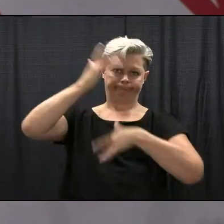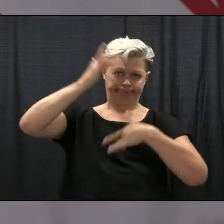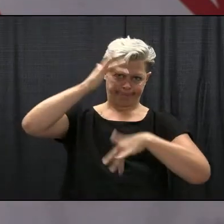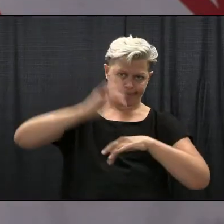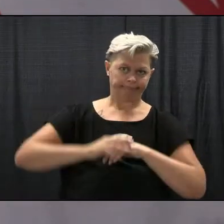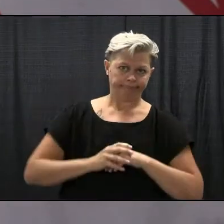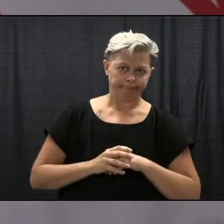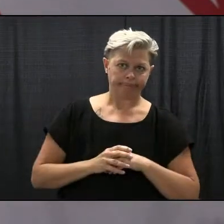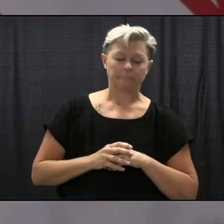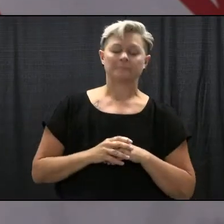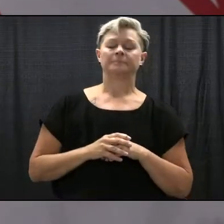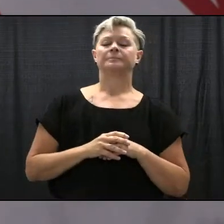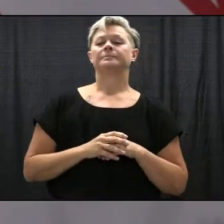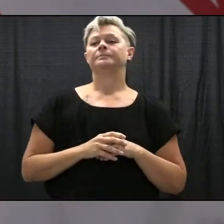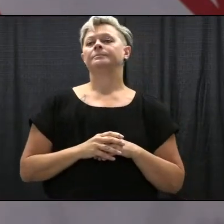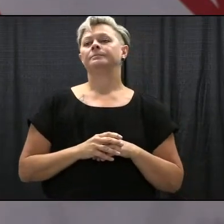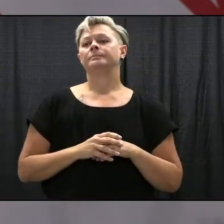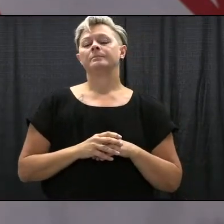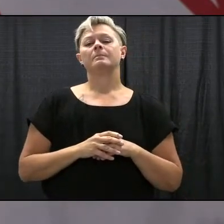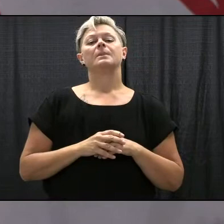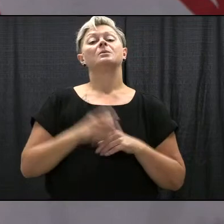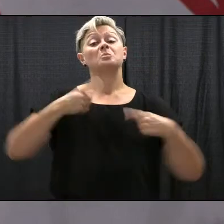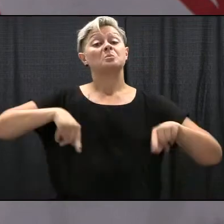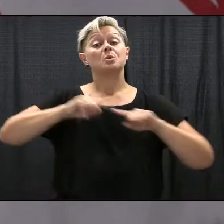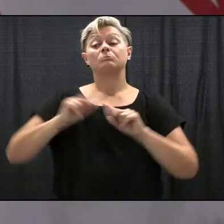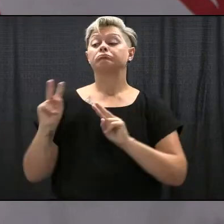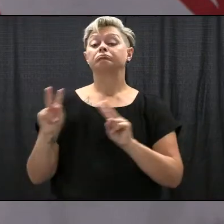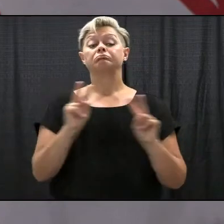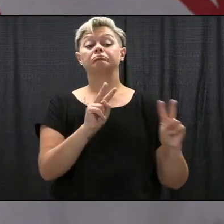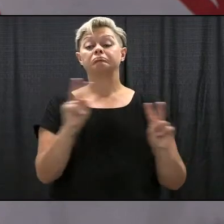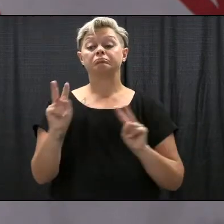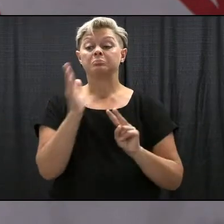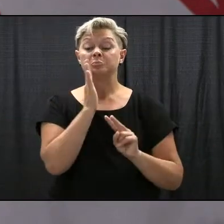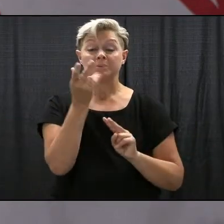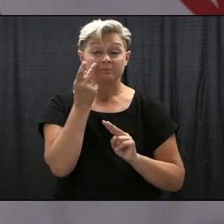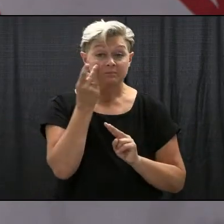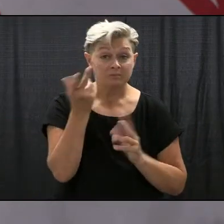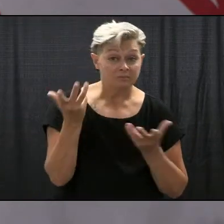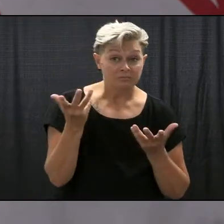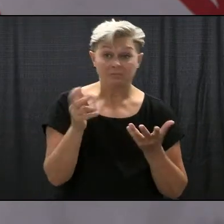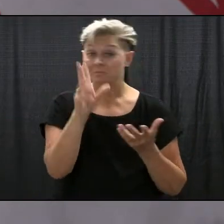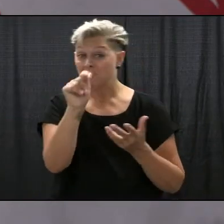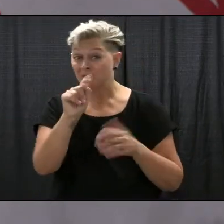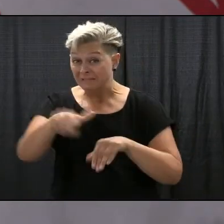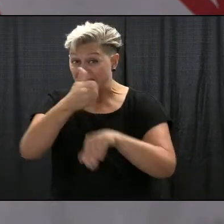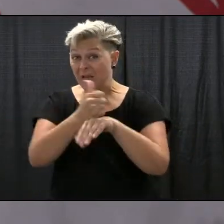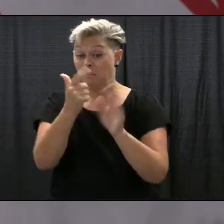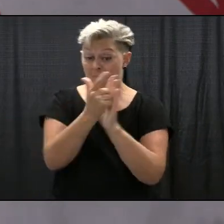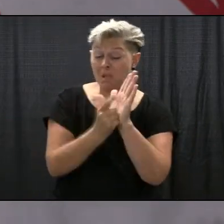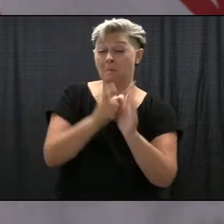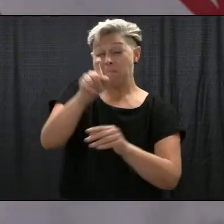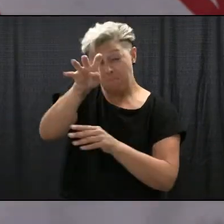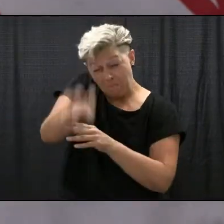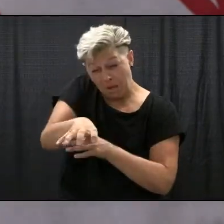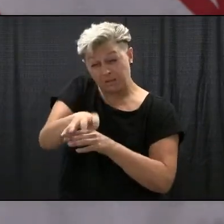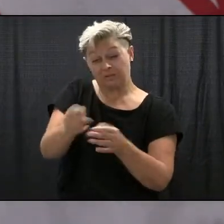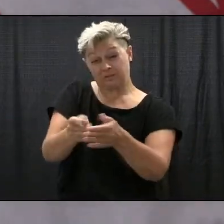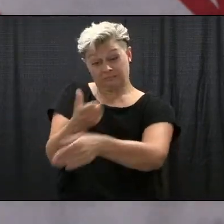that we're looking at and monitoring, but certainly it's something that we're not moving towards mandating at this particular moment in time. Thank you.